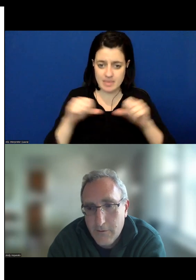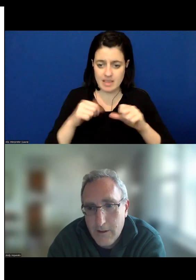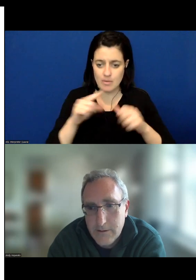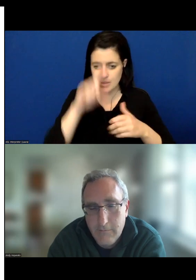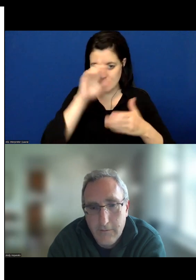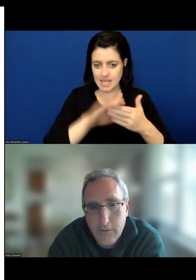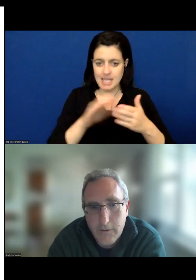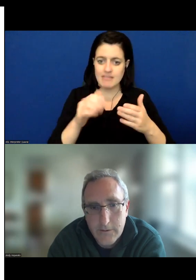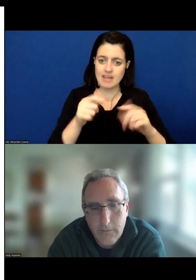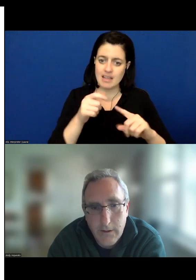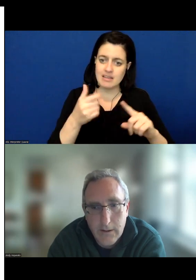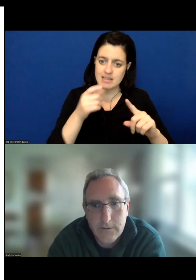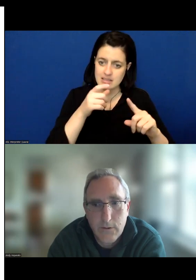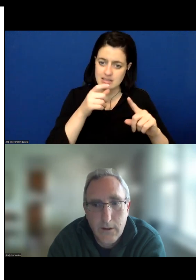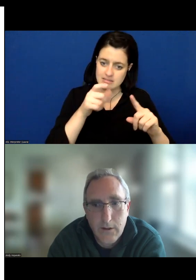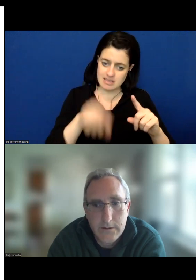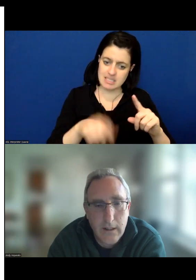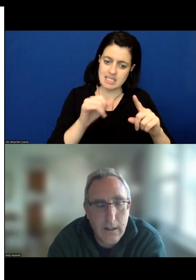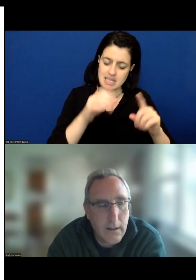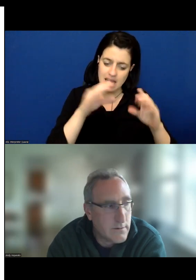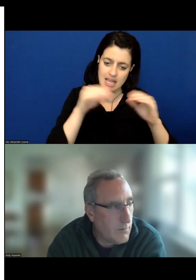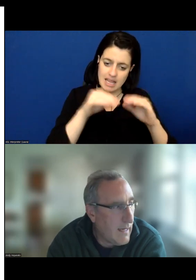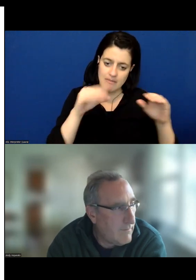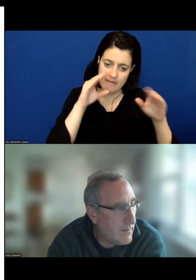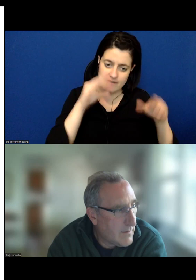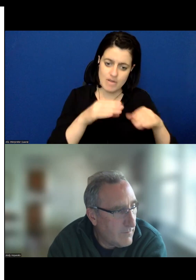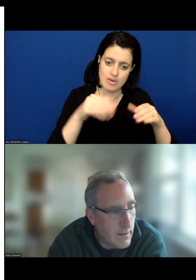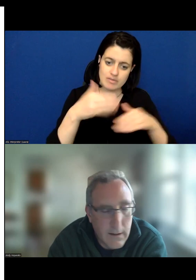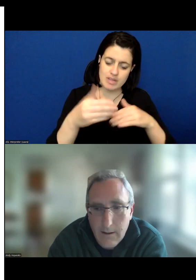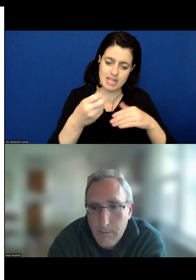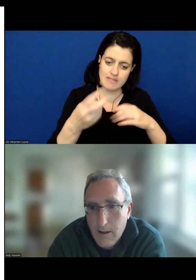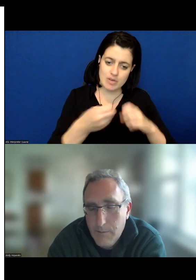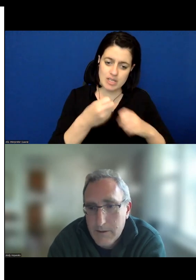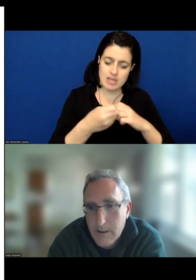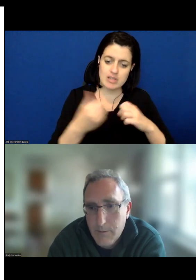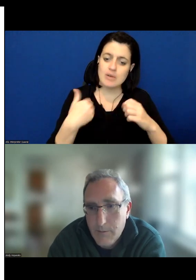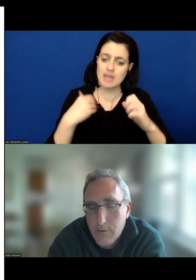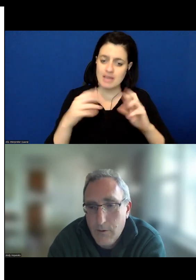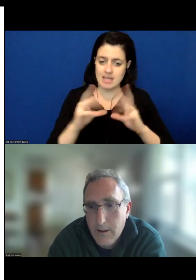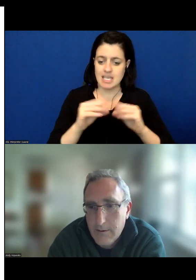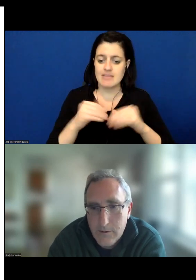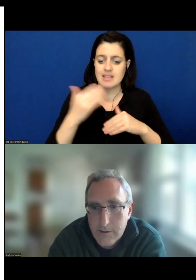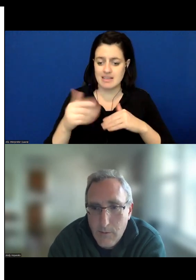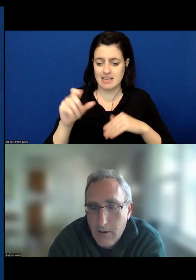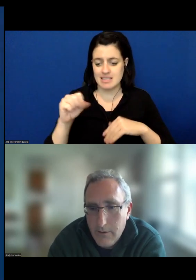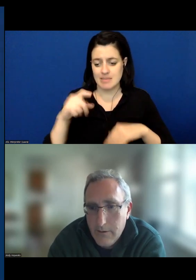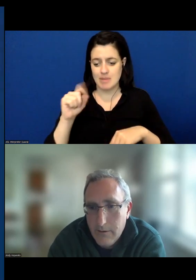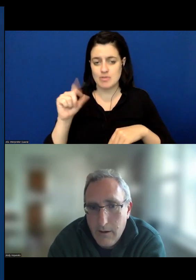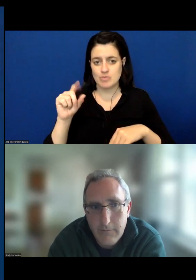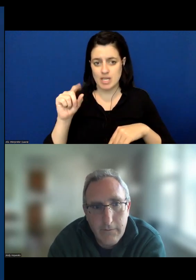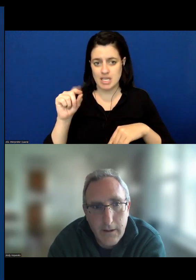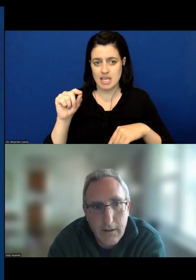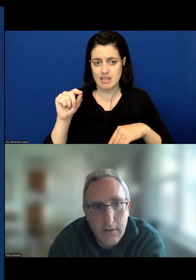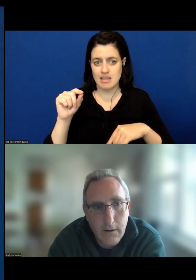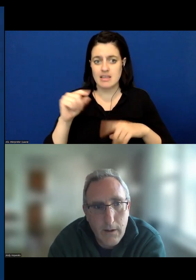deserve the greatest level of focus over the next 2 years. So we have this convening coming up on September 20th, which is modeled